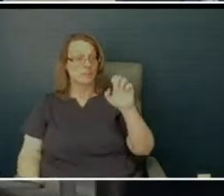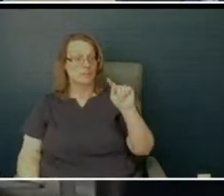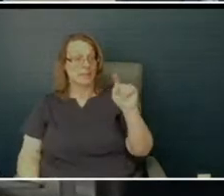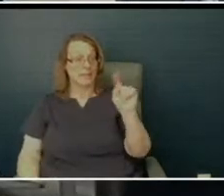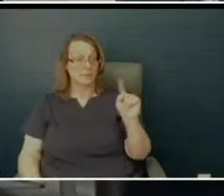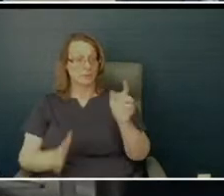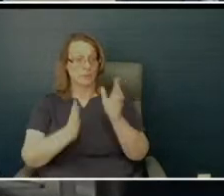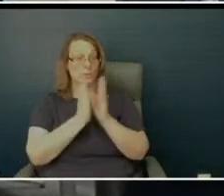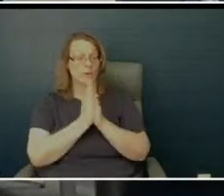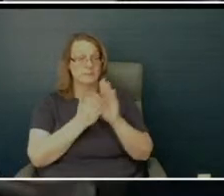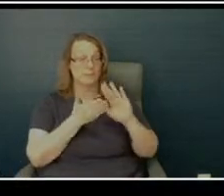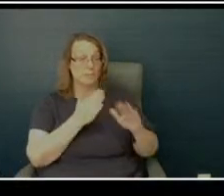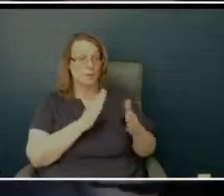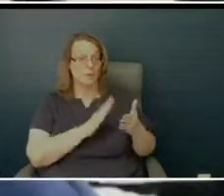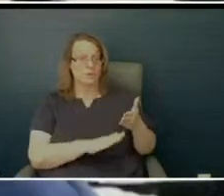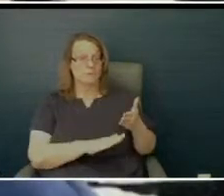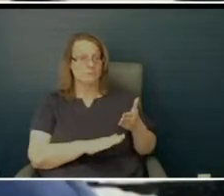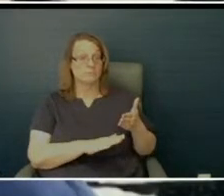Believe so.